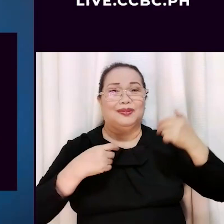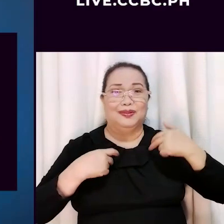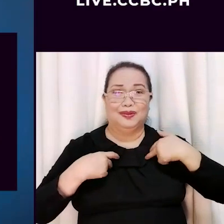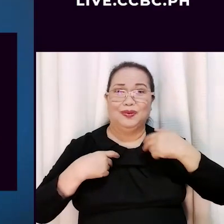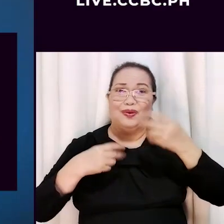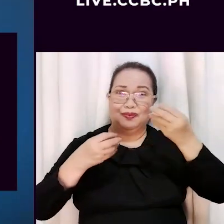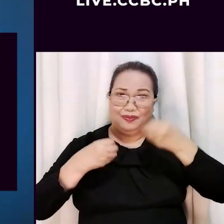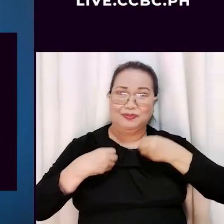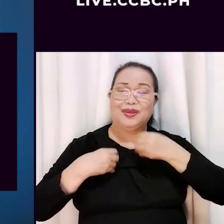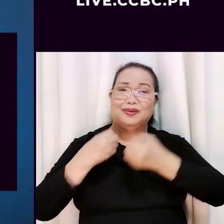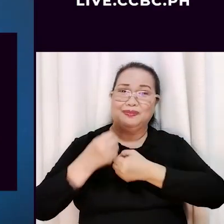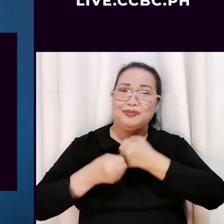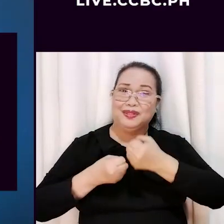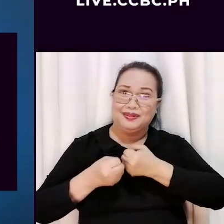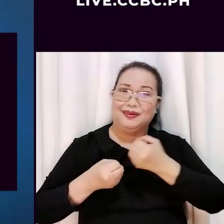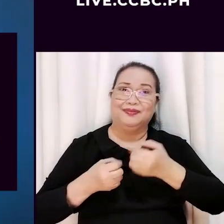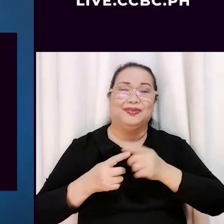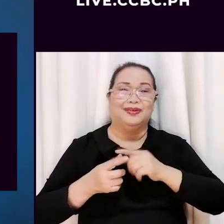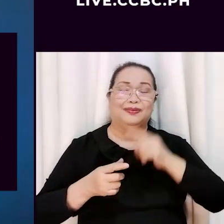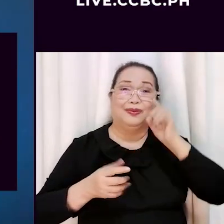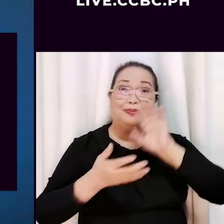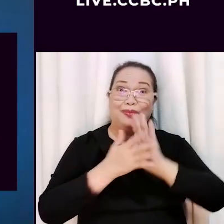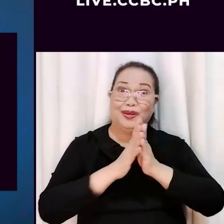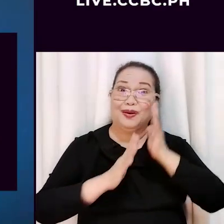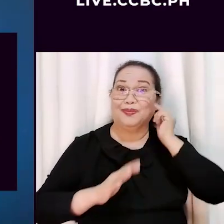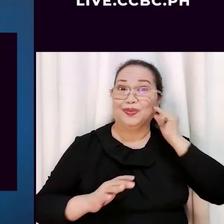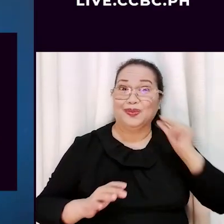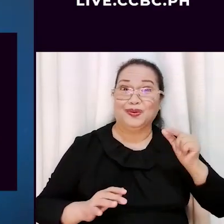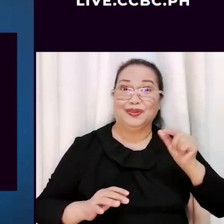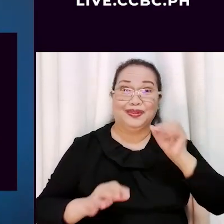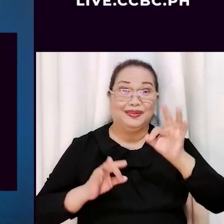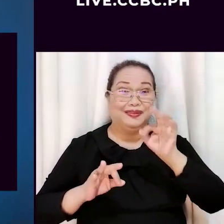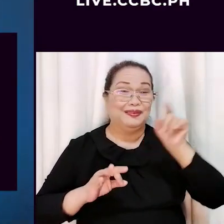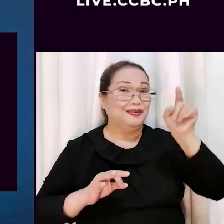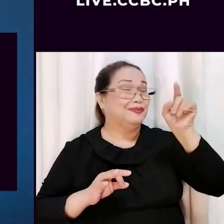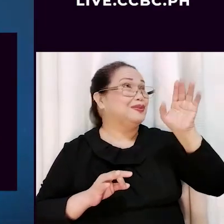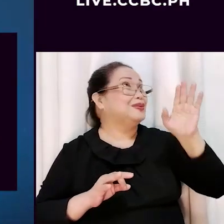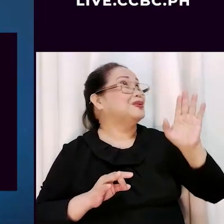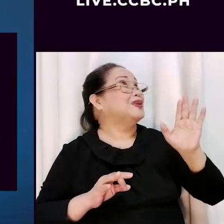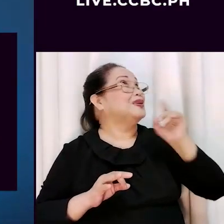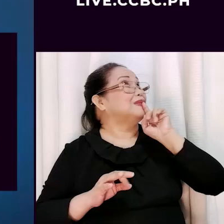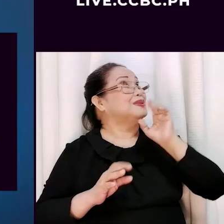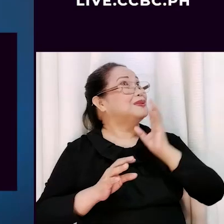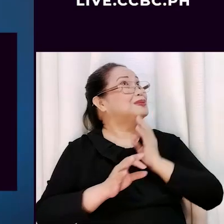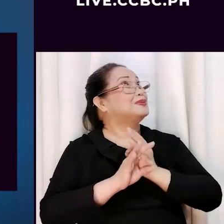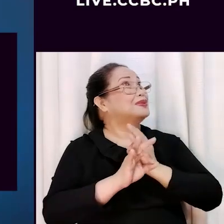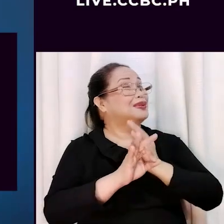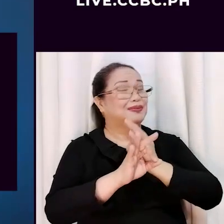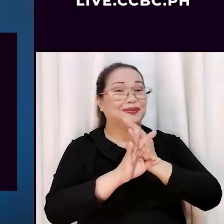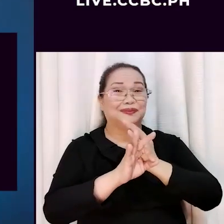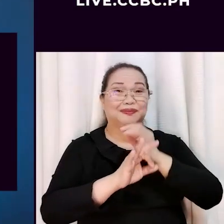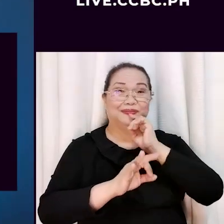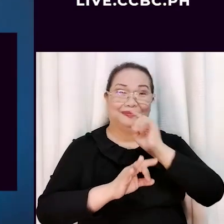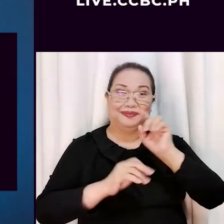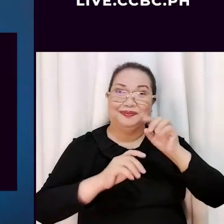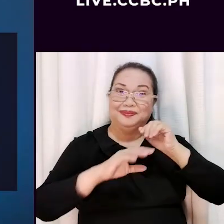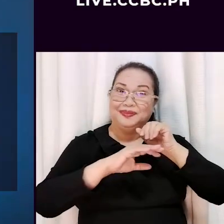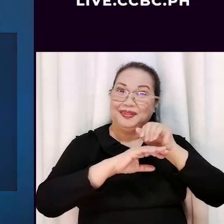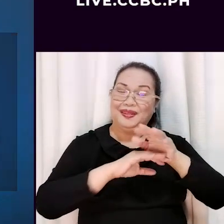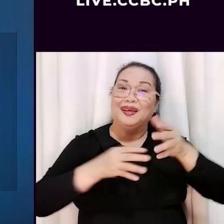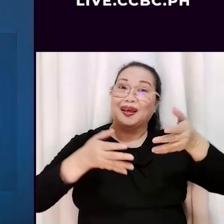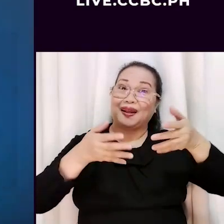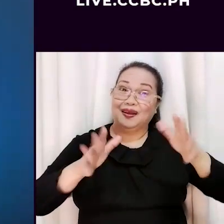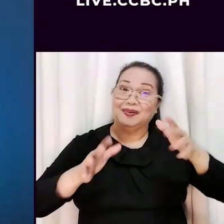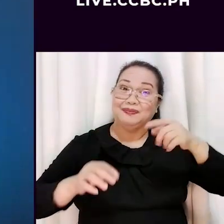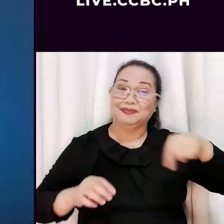afflicted me. And if you know that God is the one who is sending and